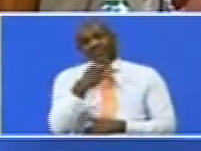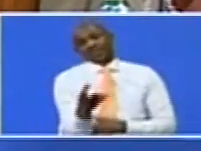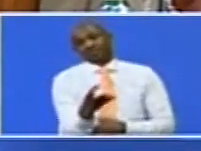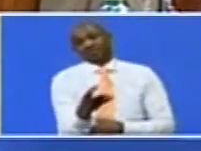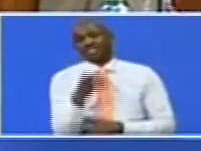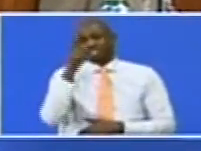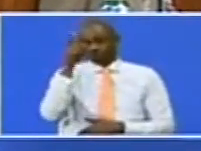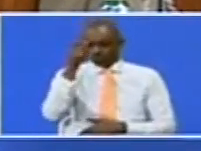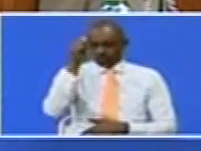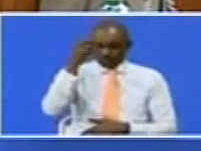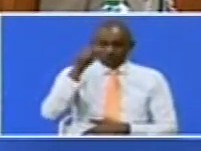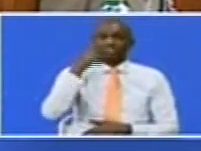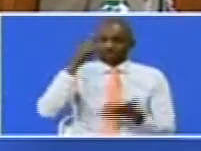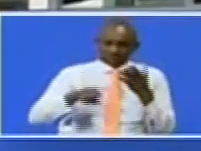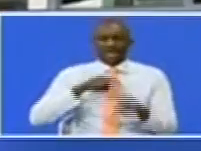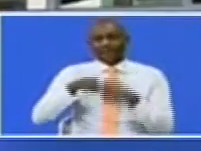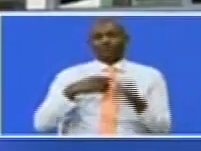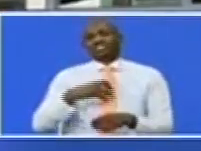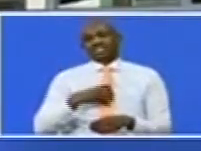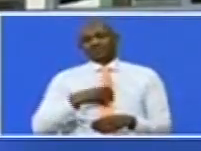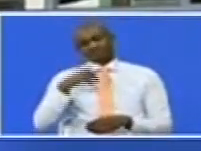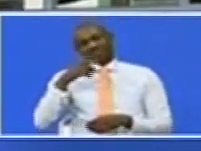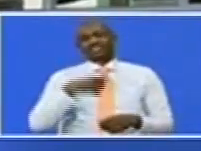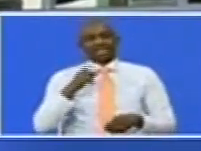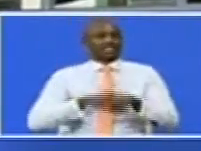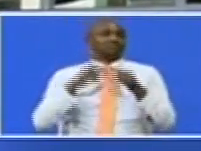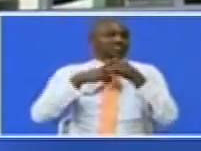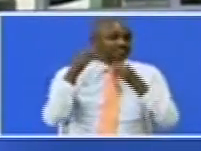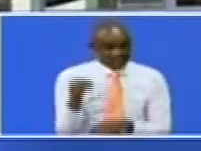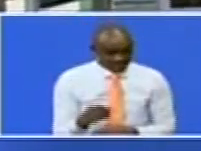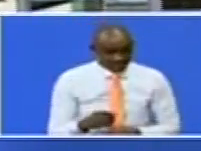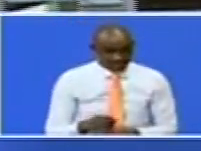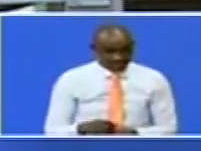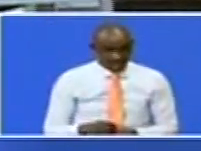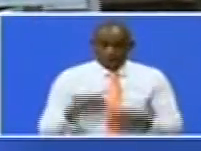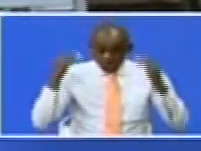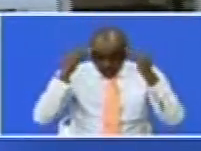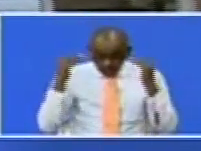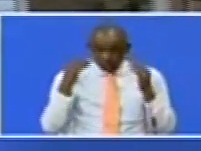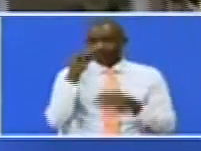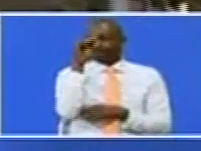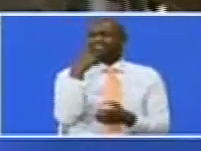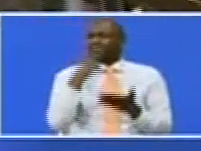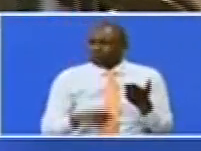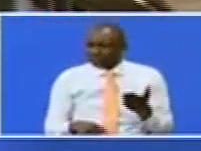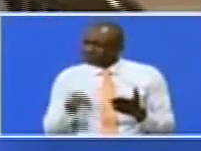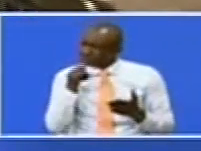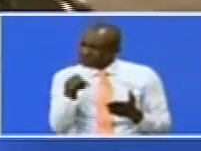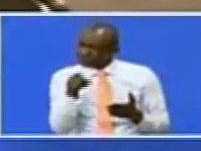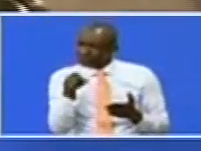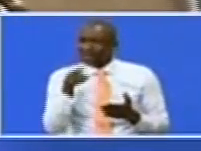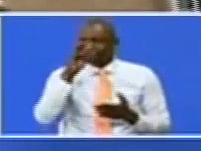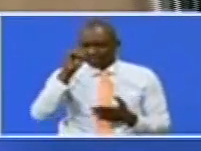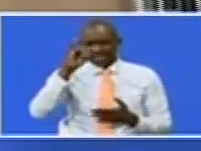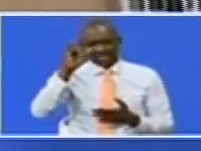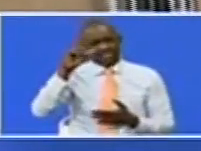Tunoi challenging their retirement at 70. In a ruling, the Court of Appeal dismissed her application for Justice Milton Makandia's